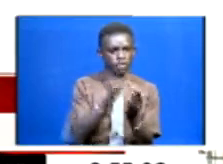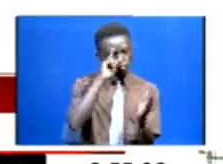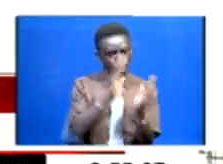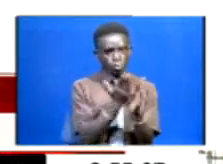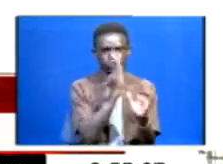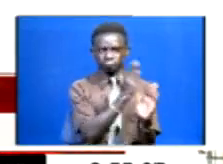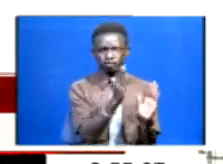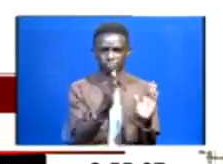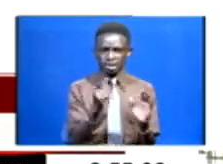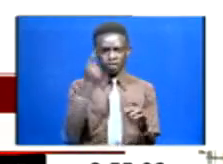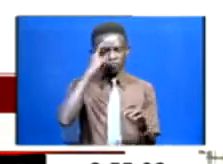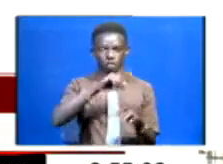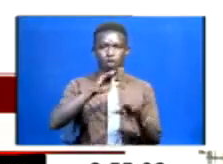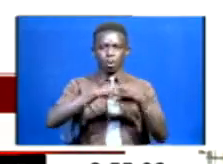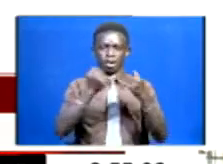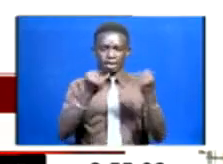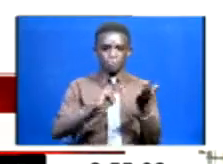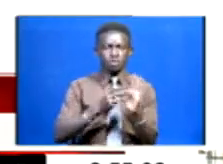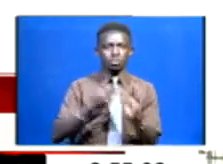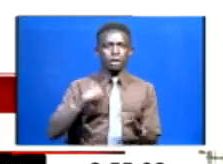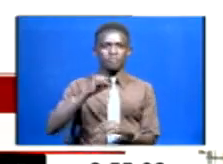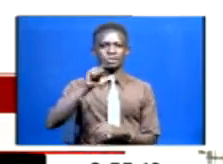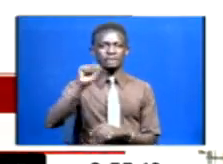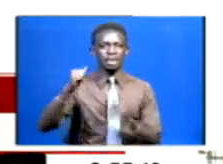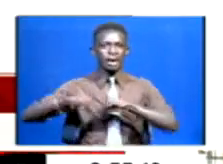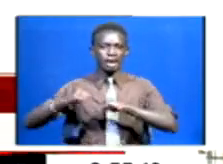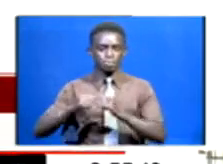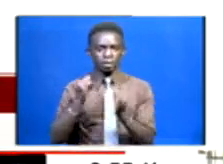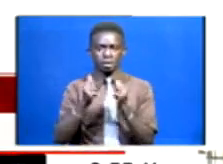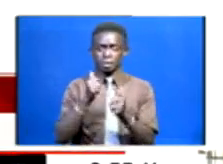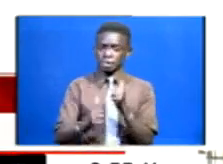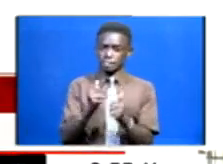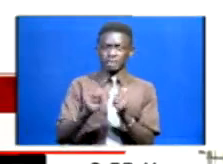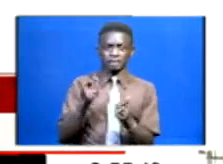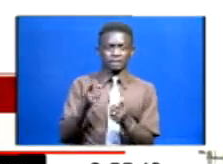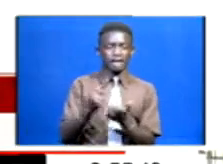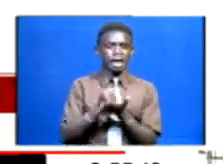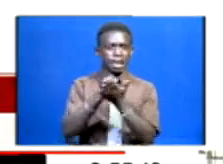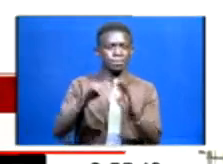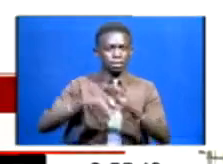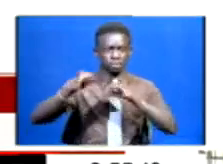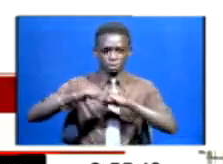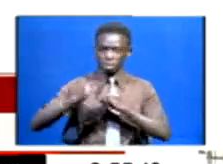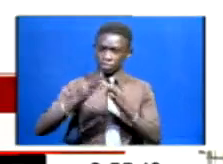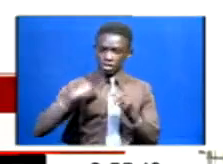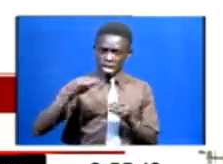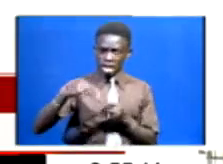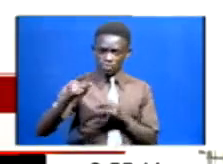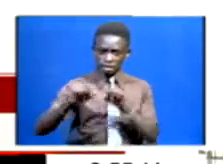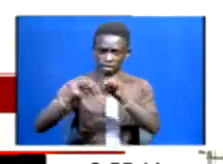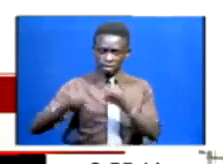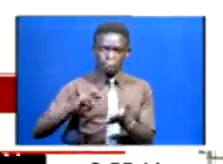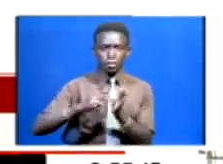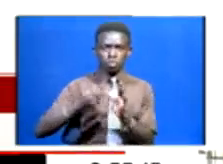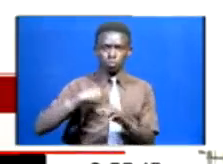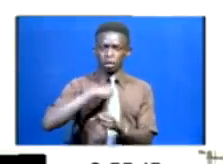SLA agreement, that this is only what belong to us. So if we give you this system, we give this point of sale, we'll do everything and hover everything